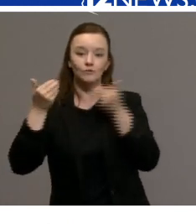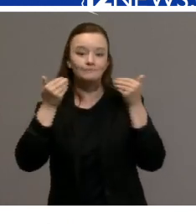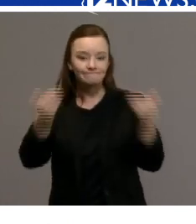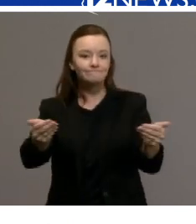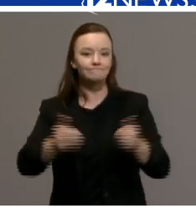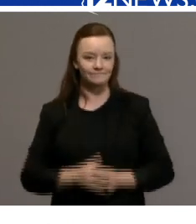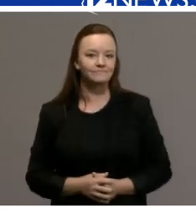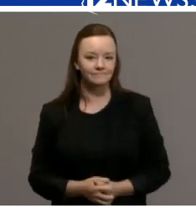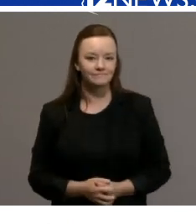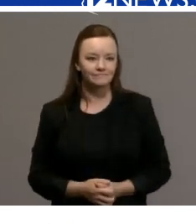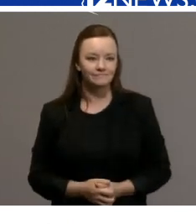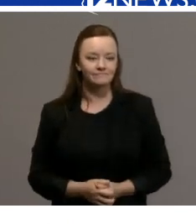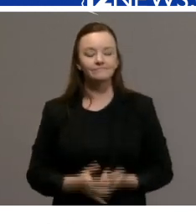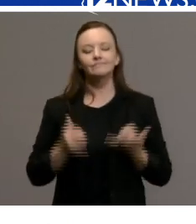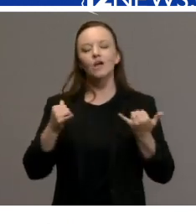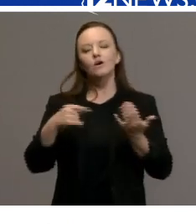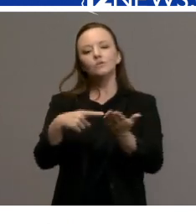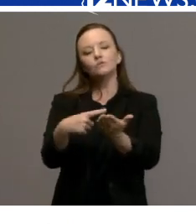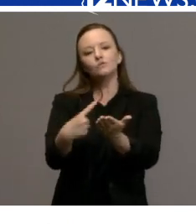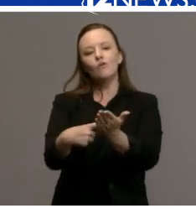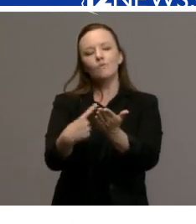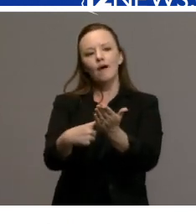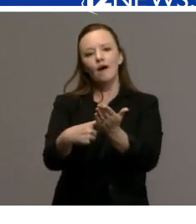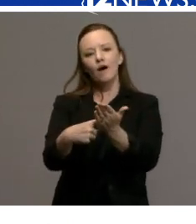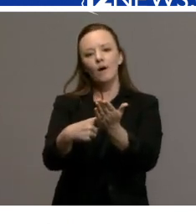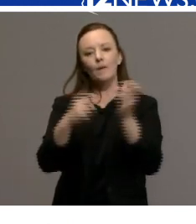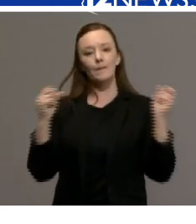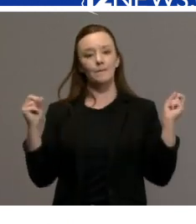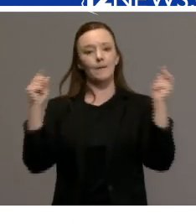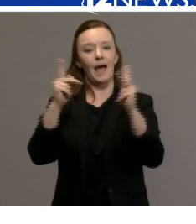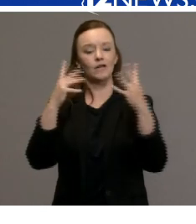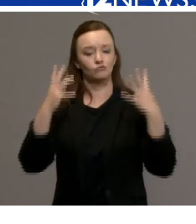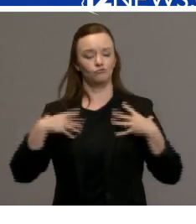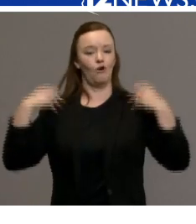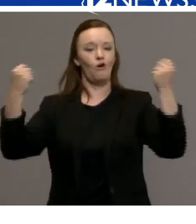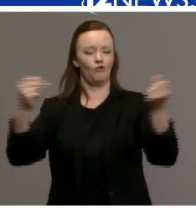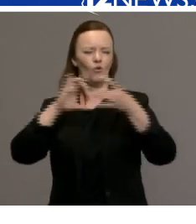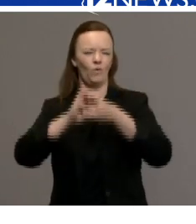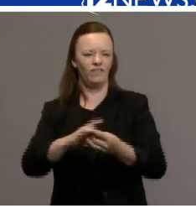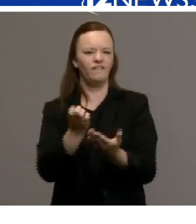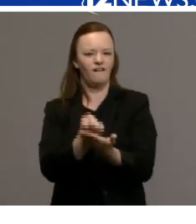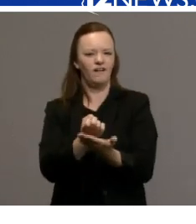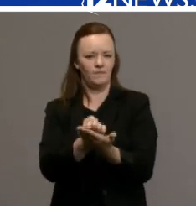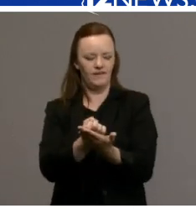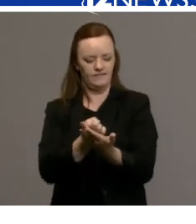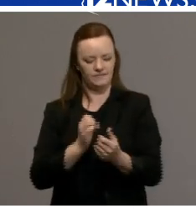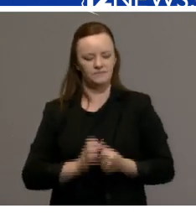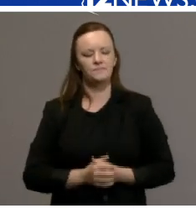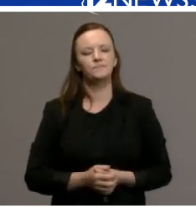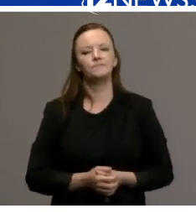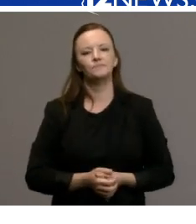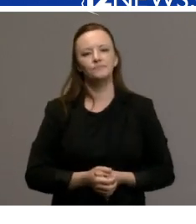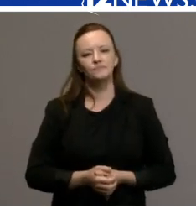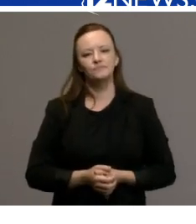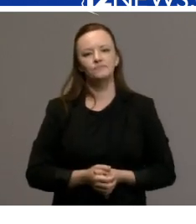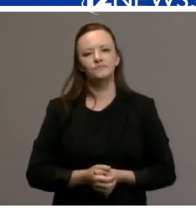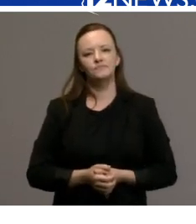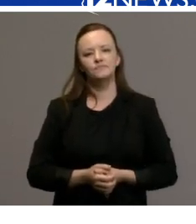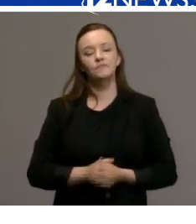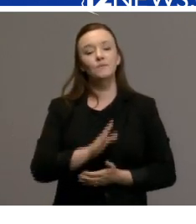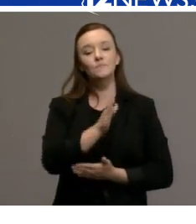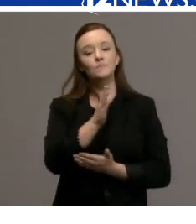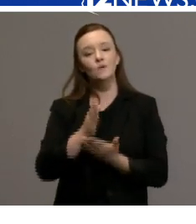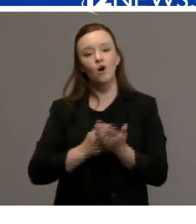Let's talk a little bit about returning stronger in our economy. Part of that is taking care of the